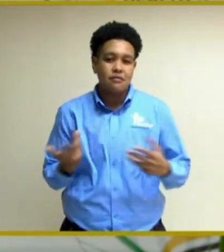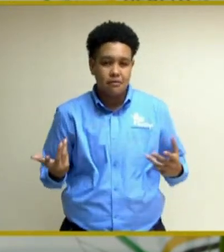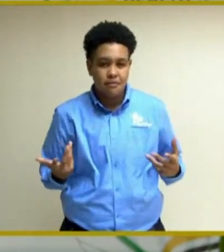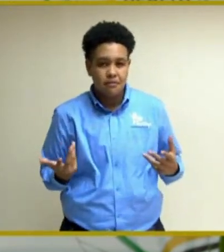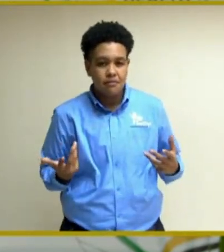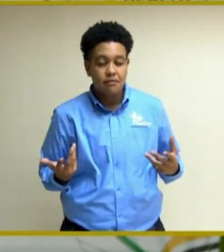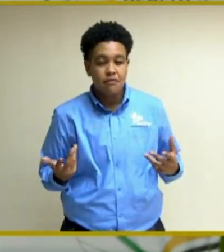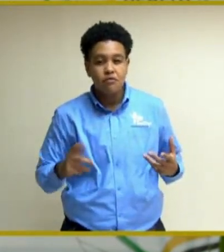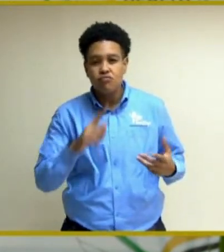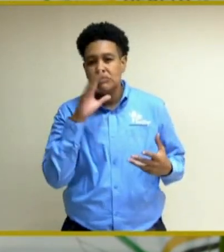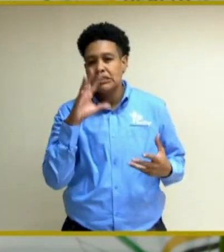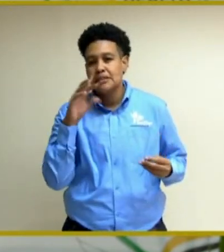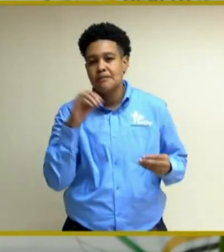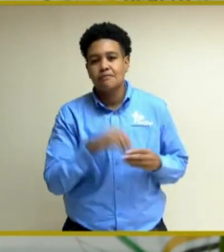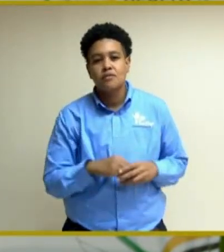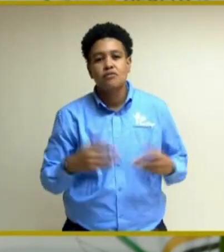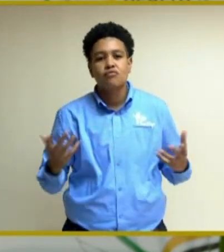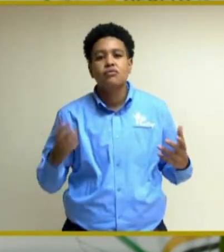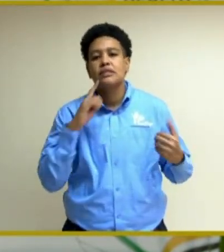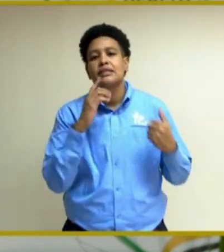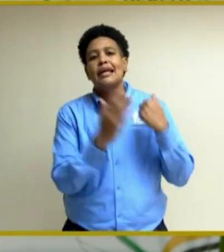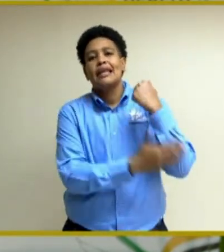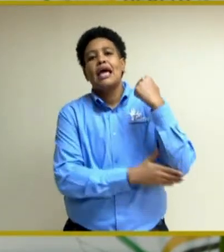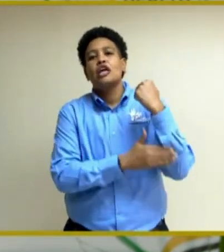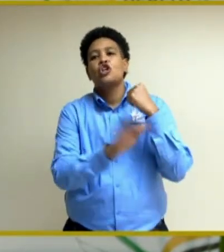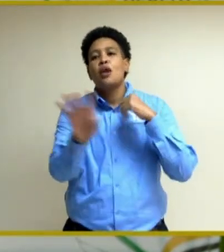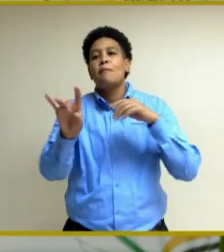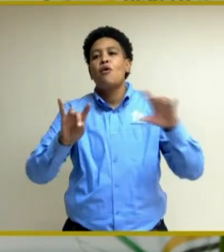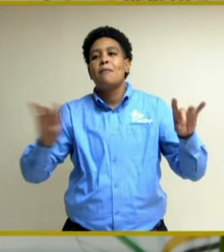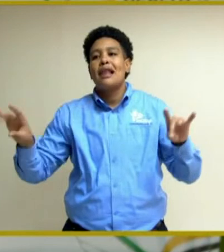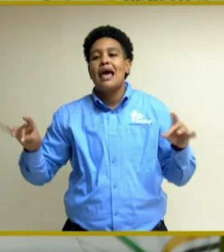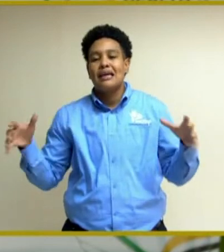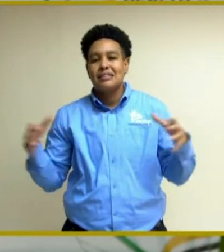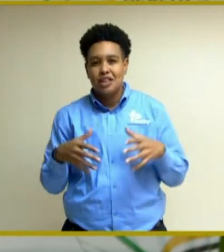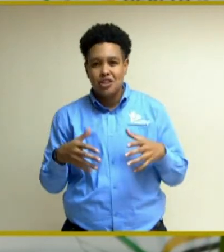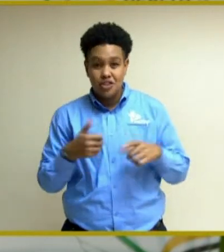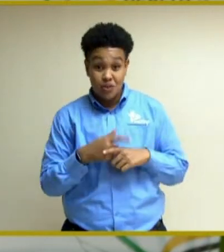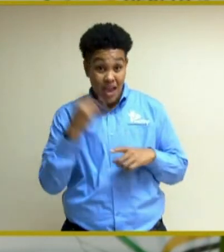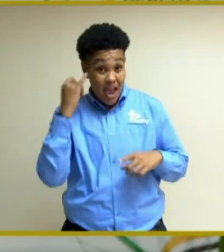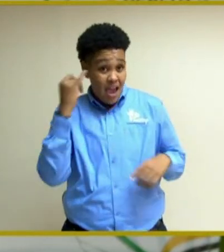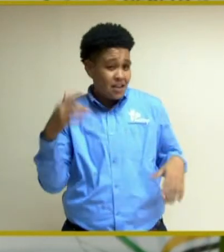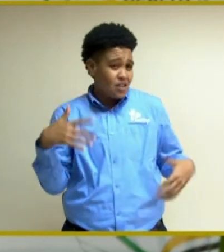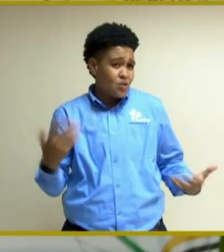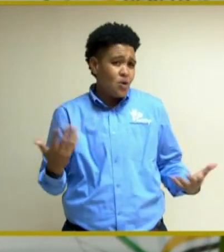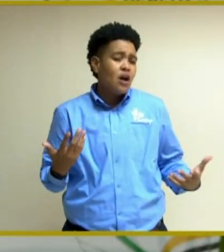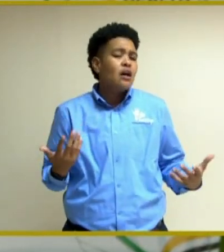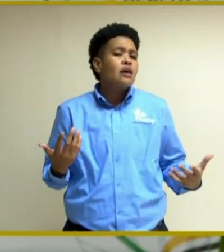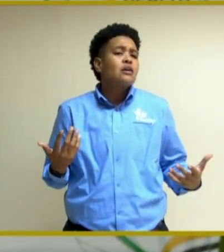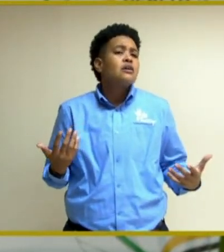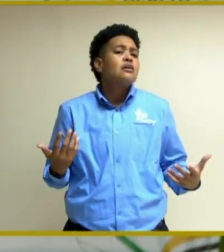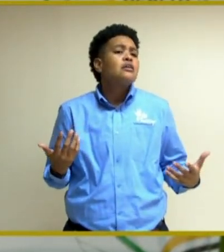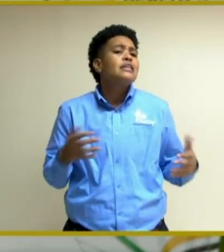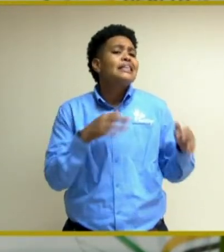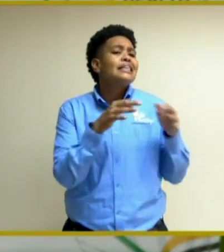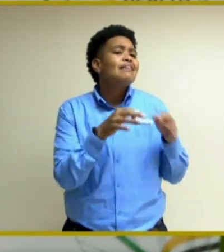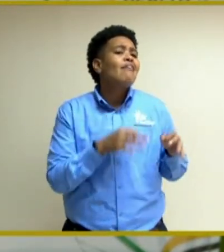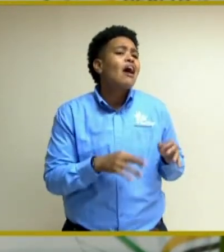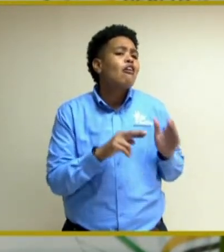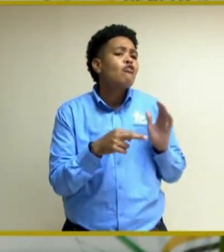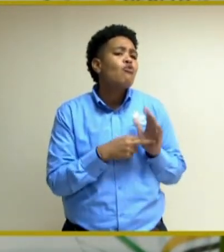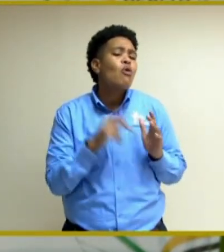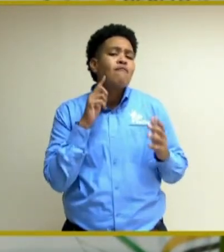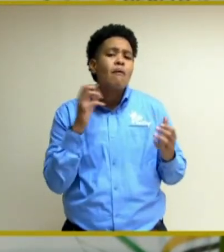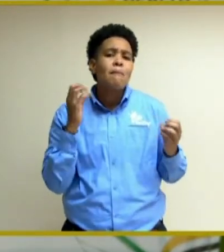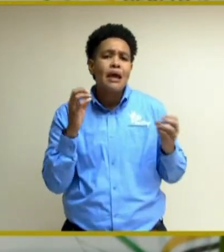it involves national mobilization. So the idea is to define a role for as